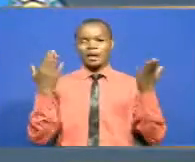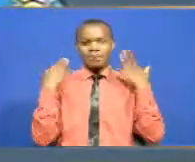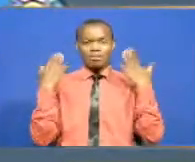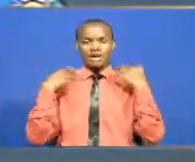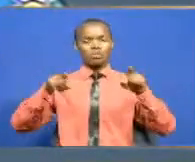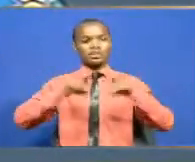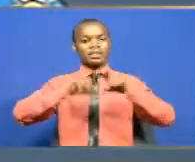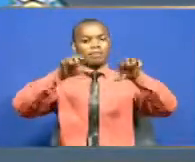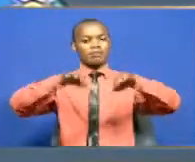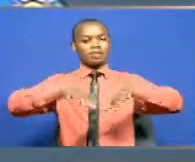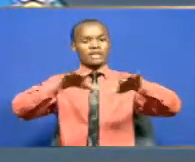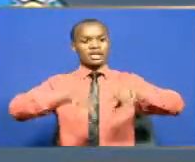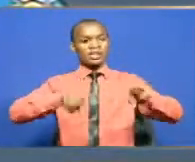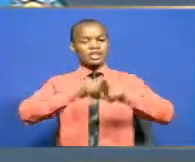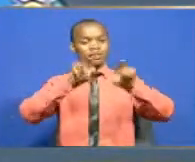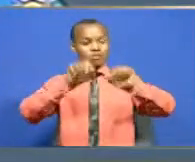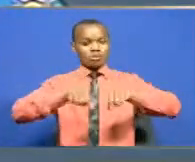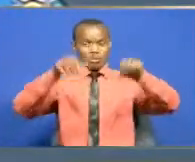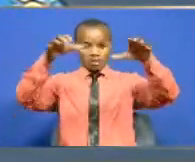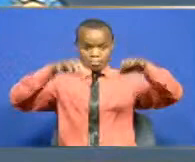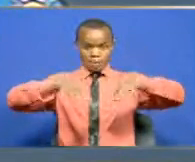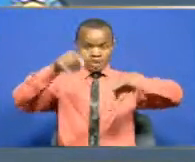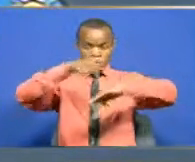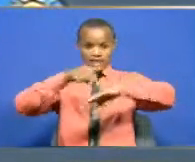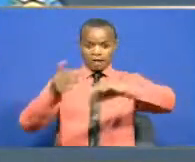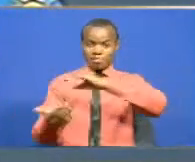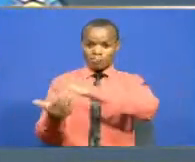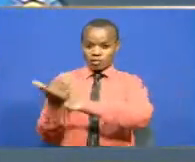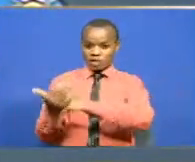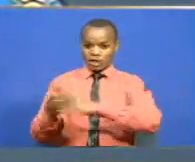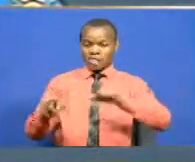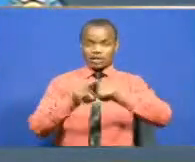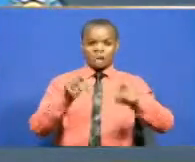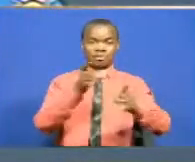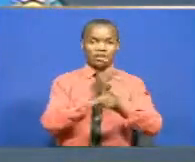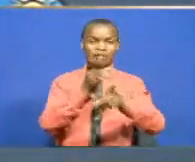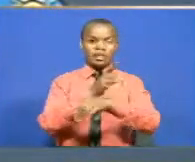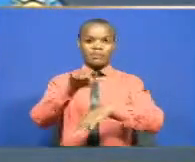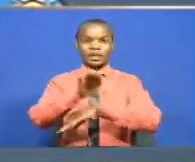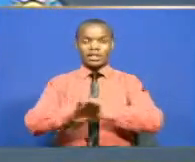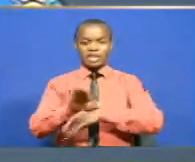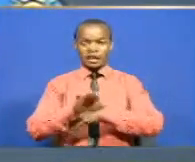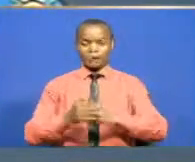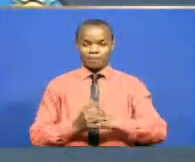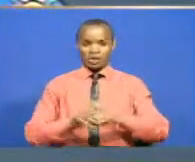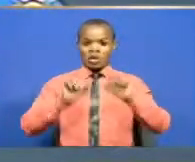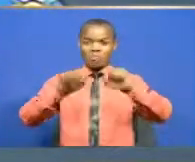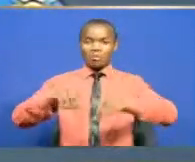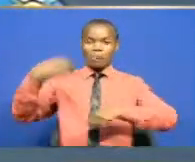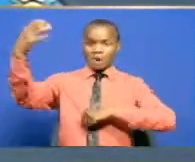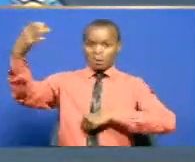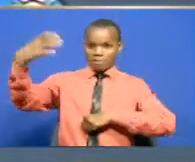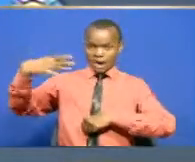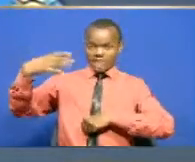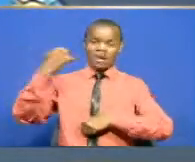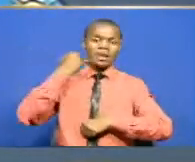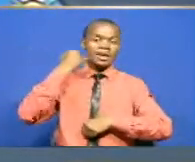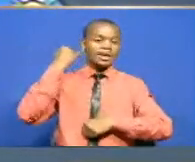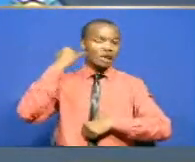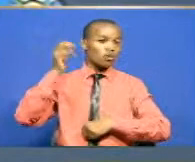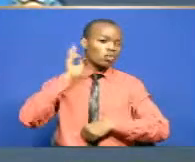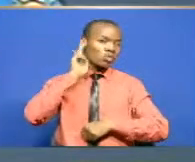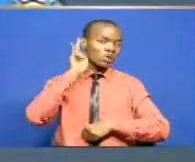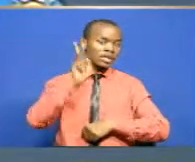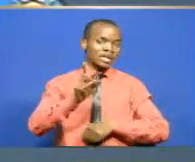experience showers during the morning hours, and that will be over several places. It will be sunny in Nakuru and Kisii,